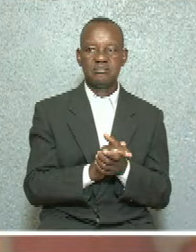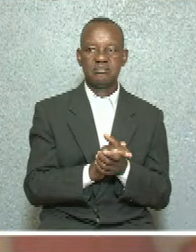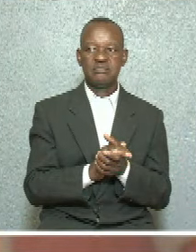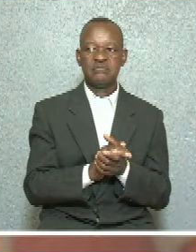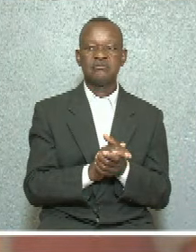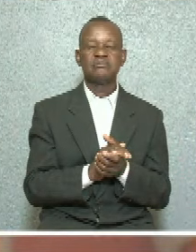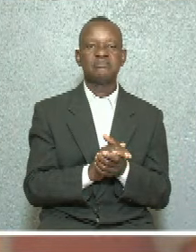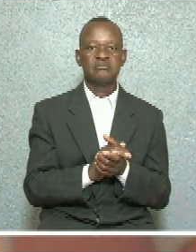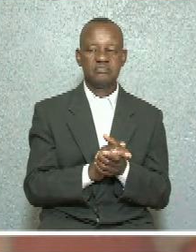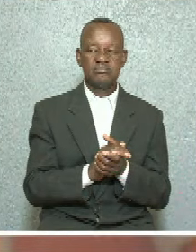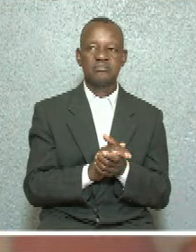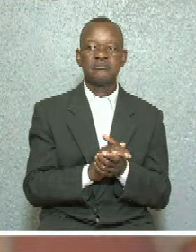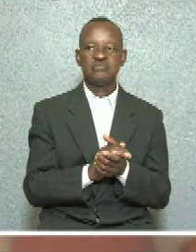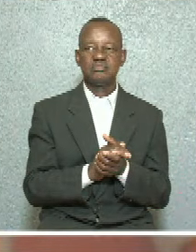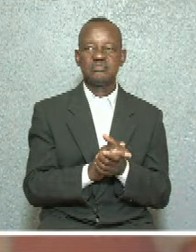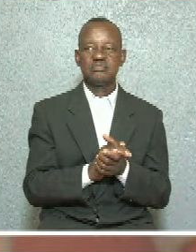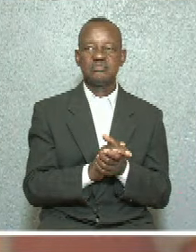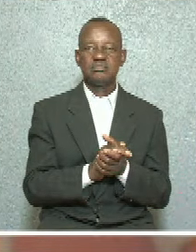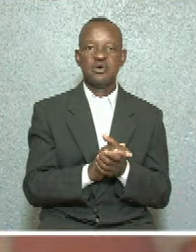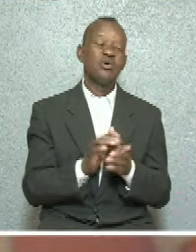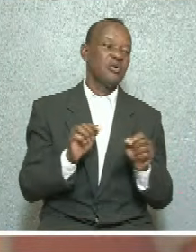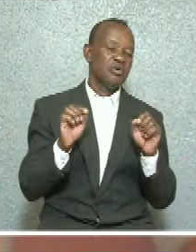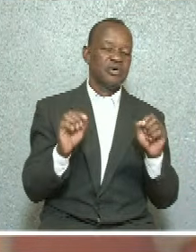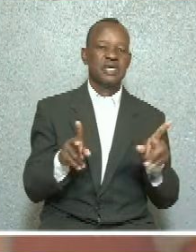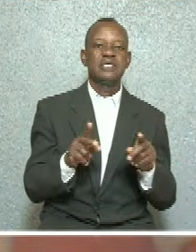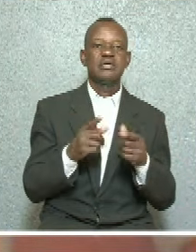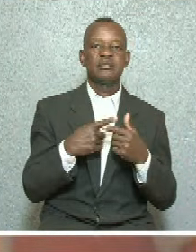So while we wait for the minister...